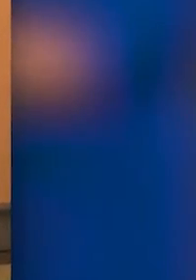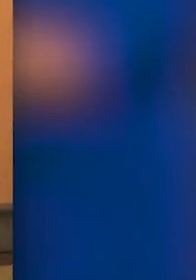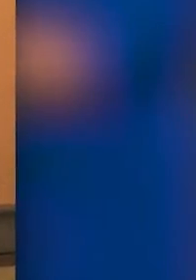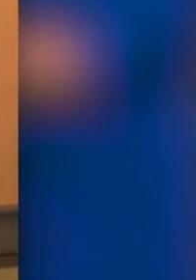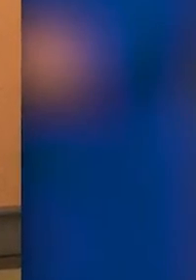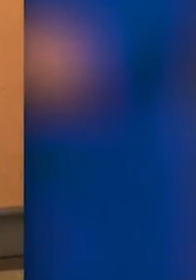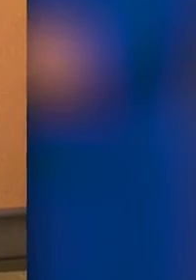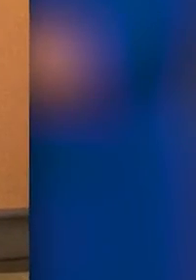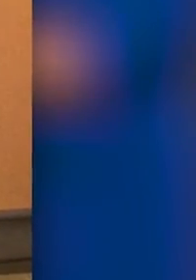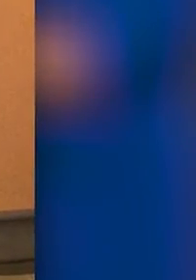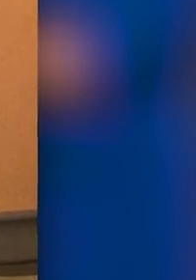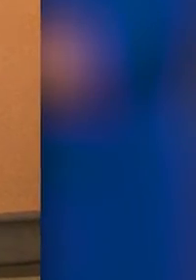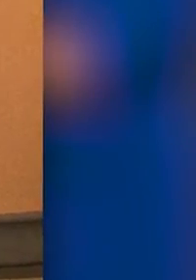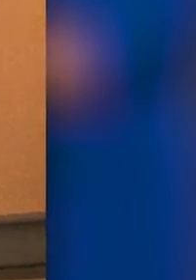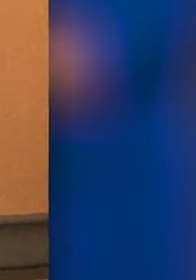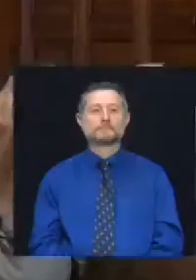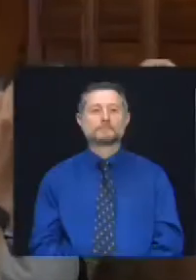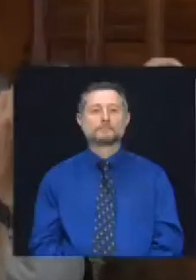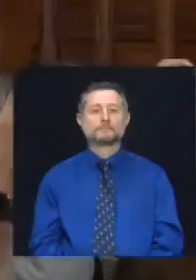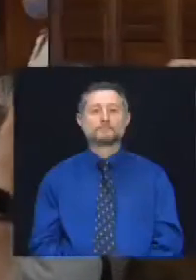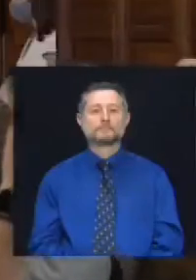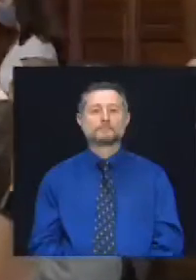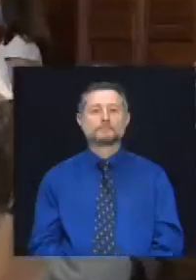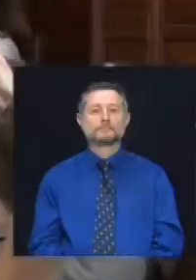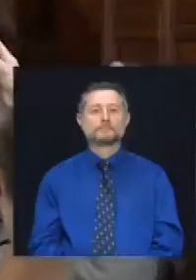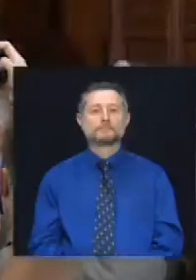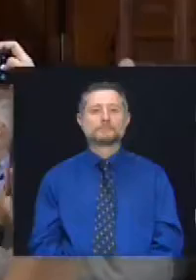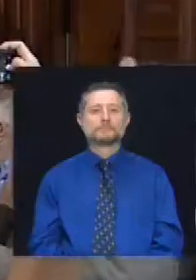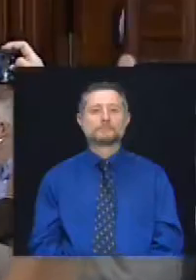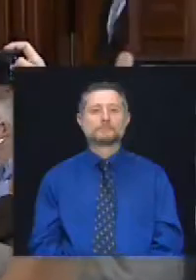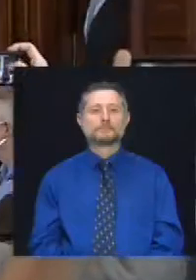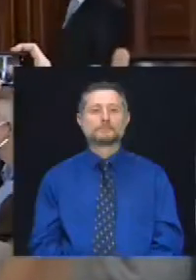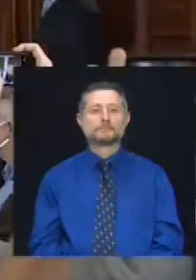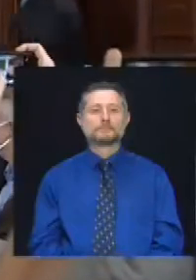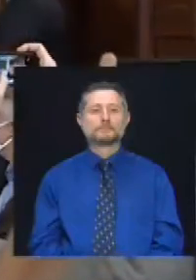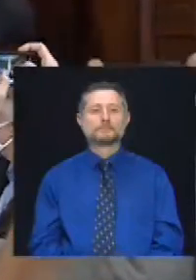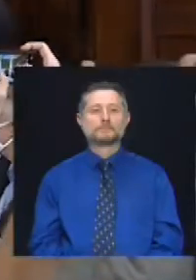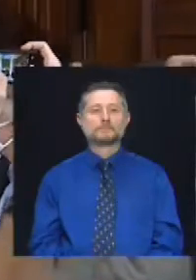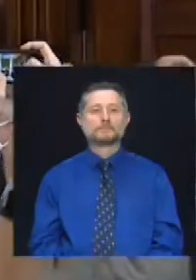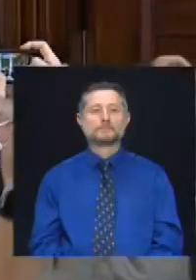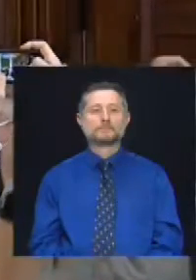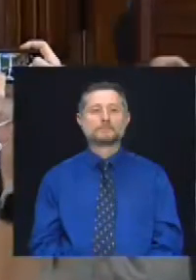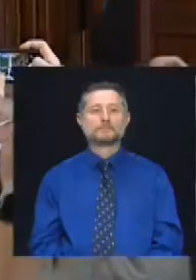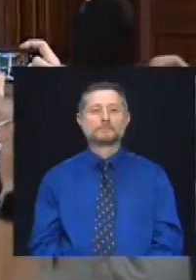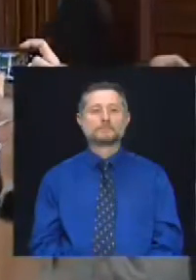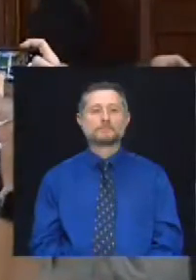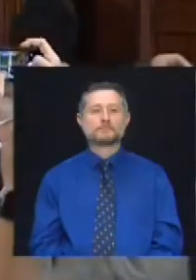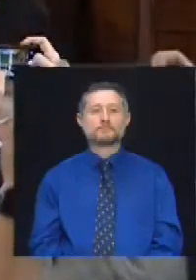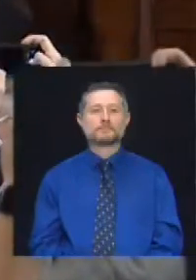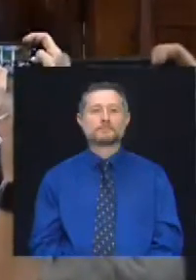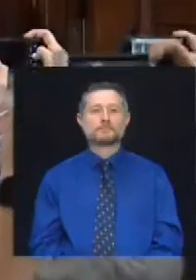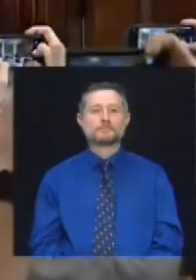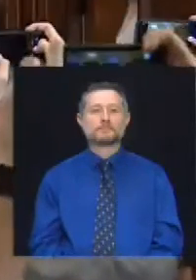it appears more folks are starting to come into the room, including Governor Hochul. Let's listen.